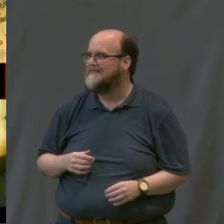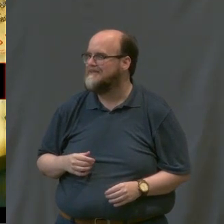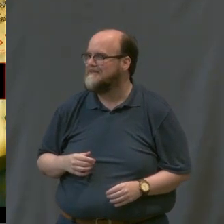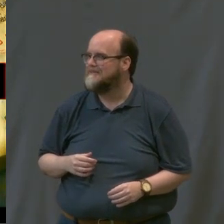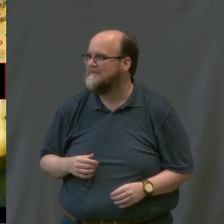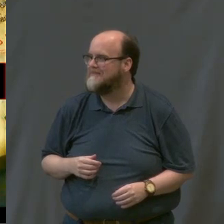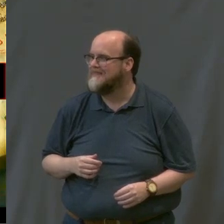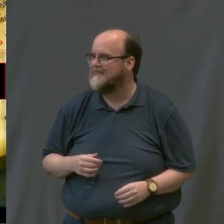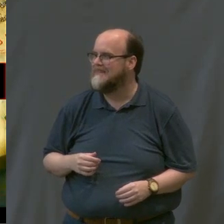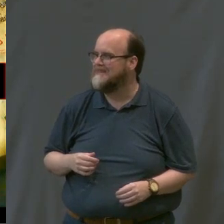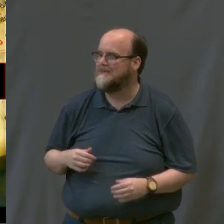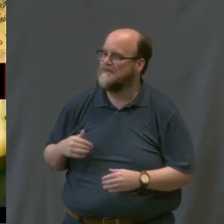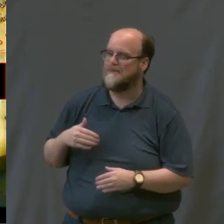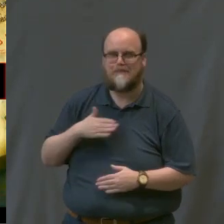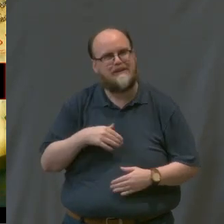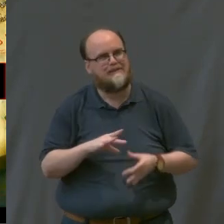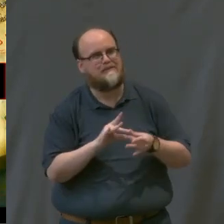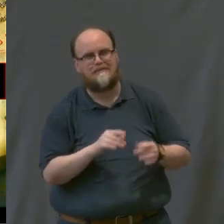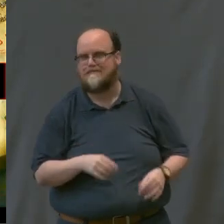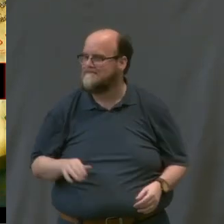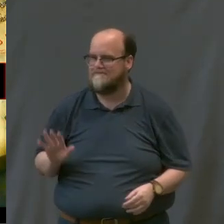Please wax eloquently.